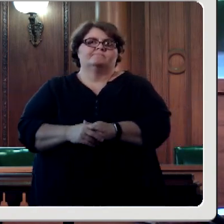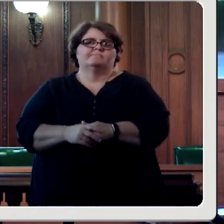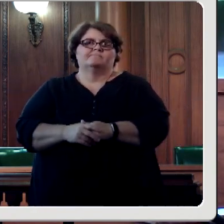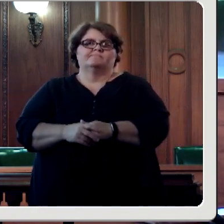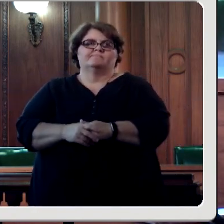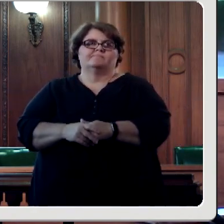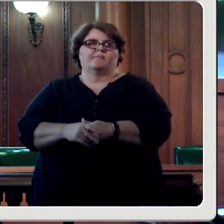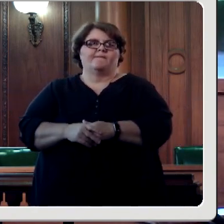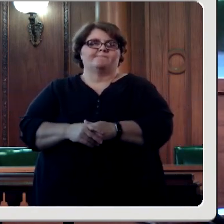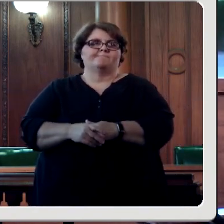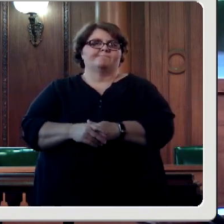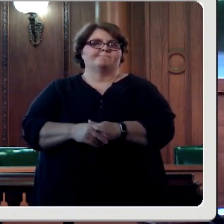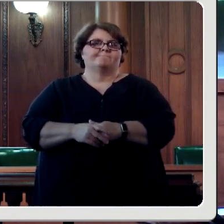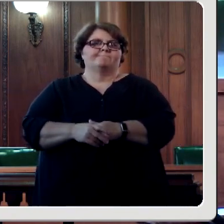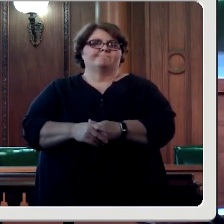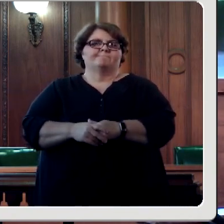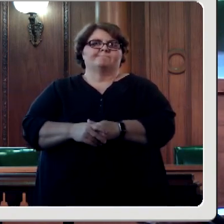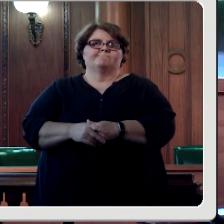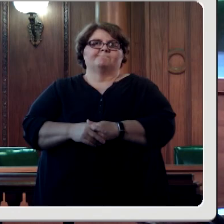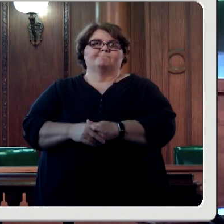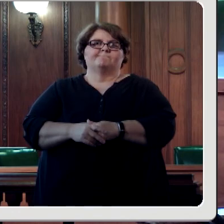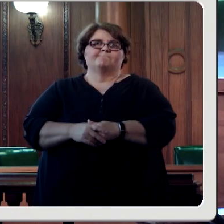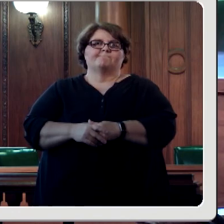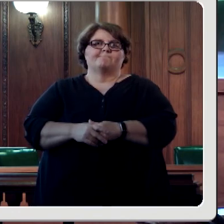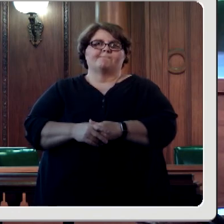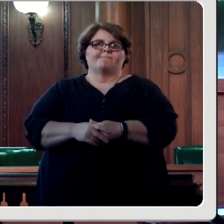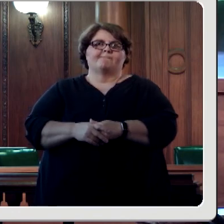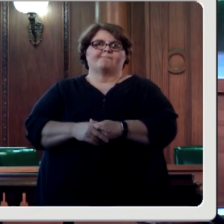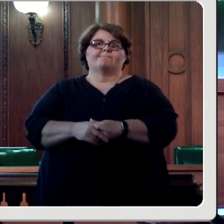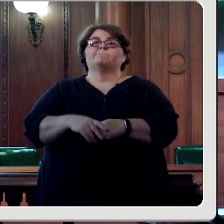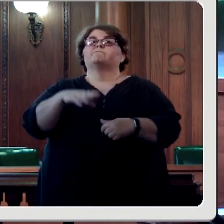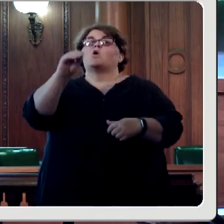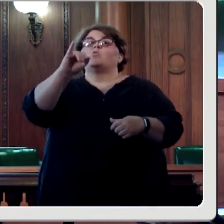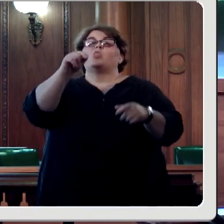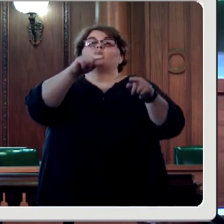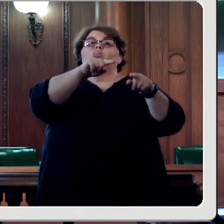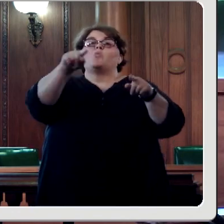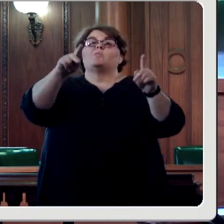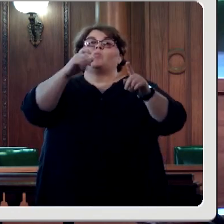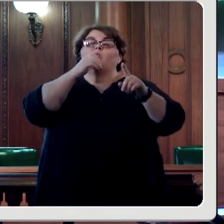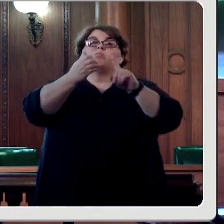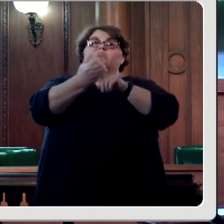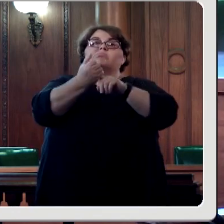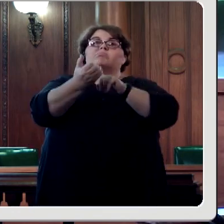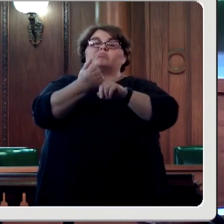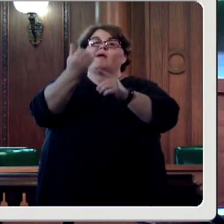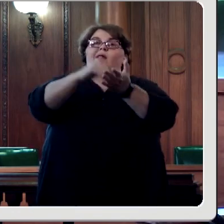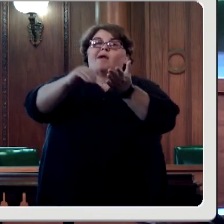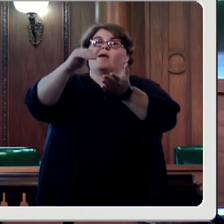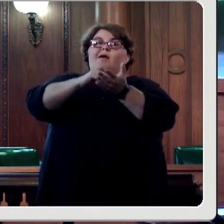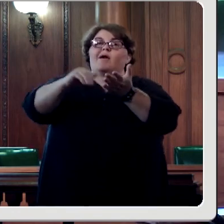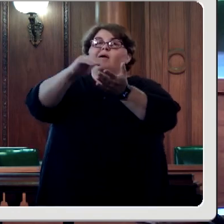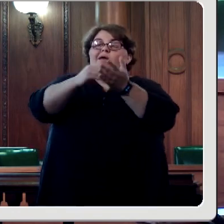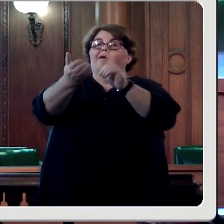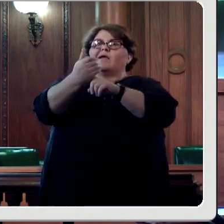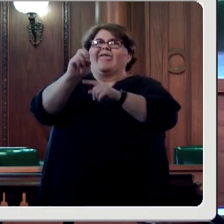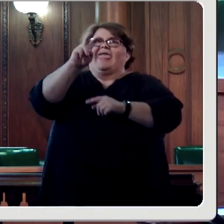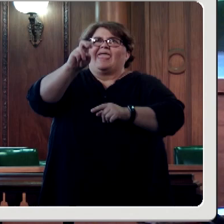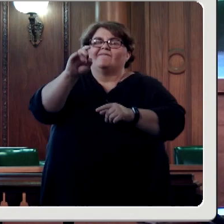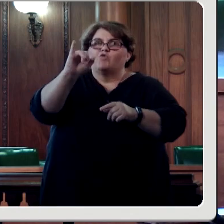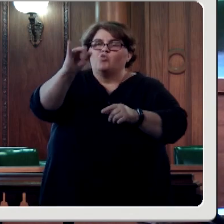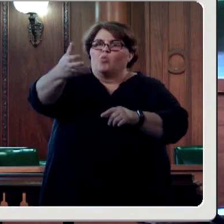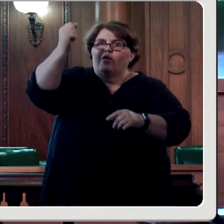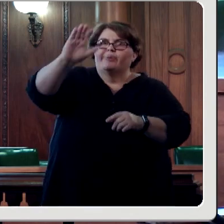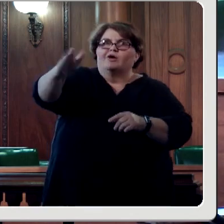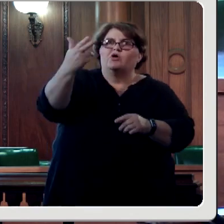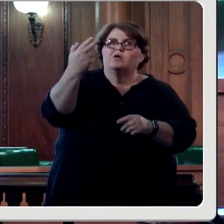Absolutely terrible, absolutely terrible. Superintendent Warwick indicates to me we're nearly at $3.5